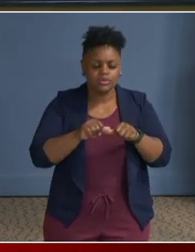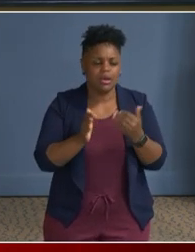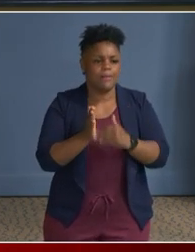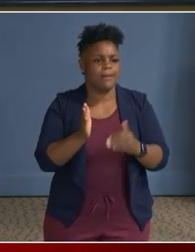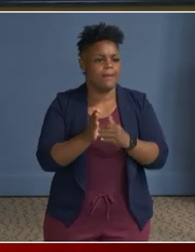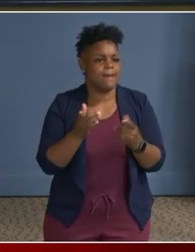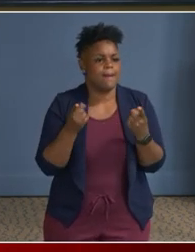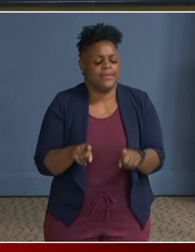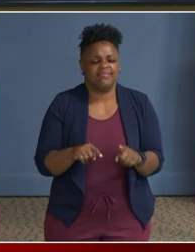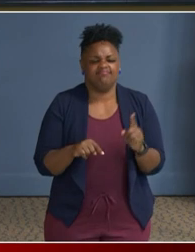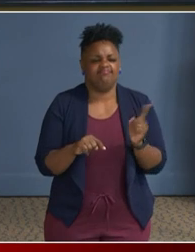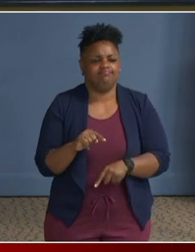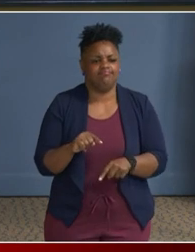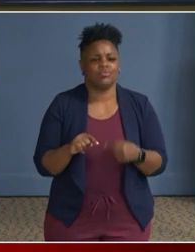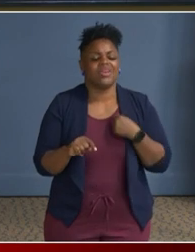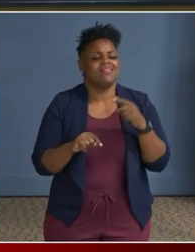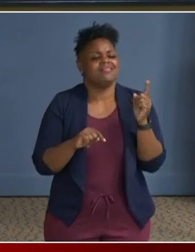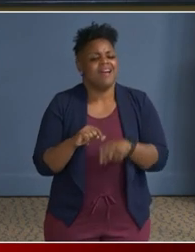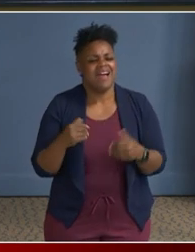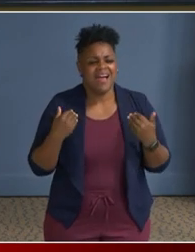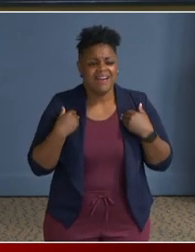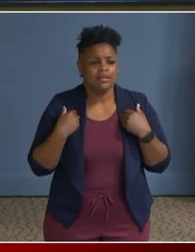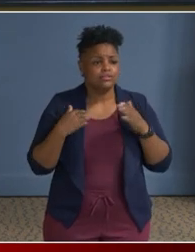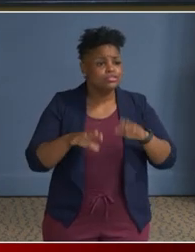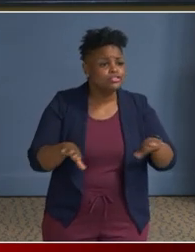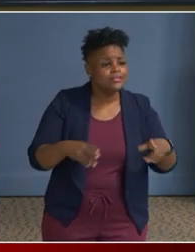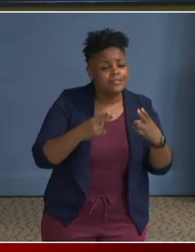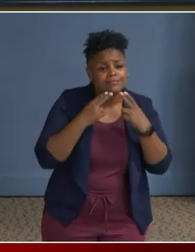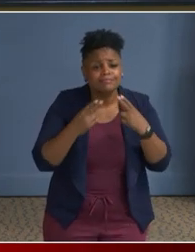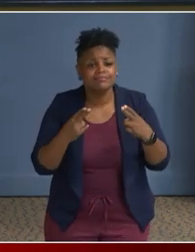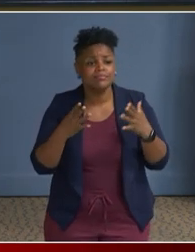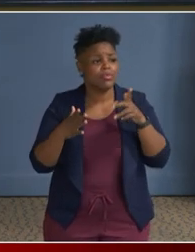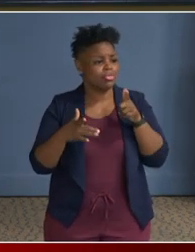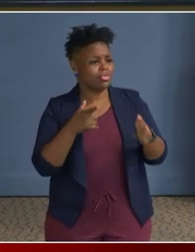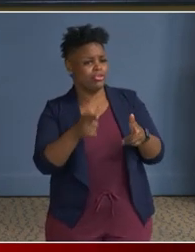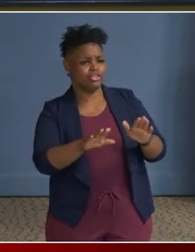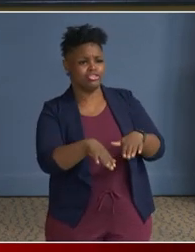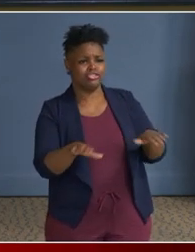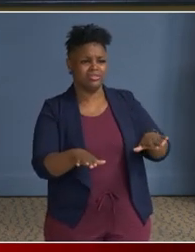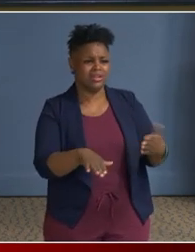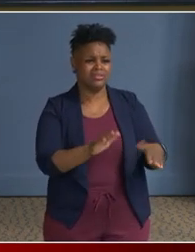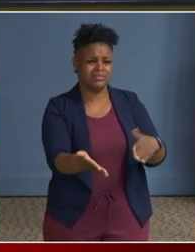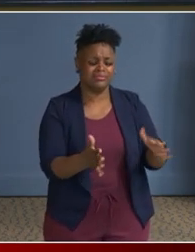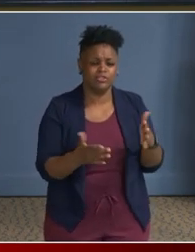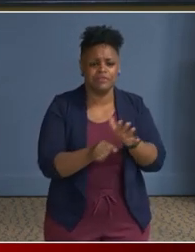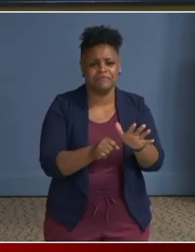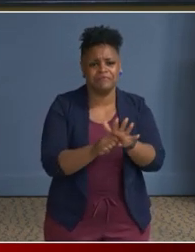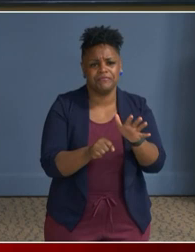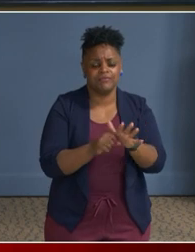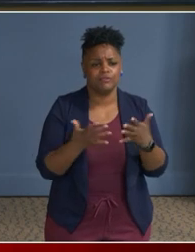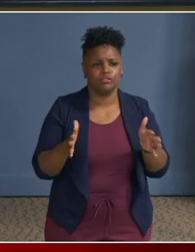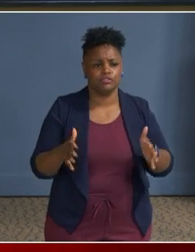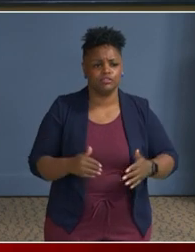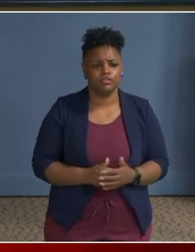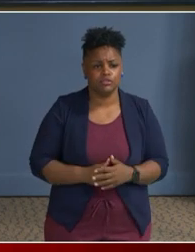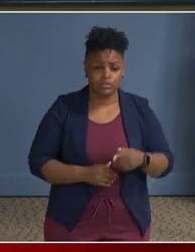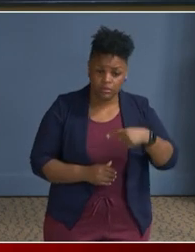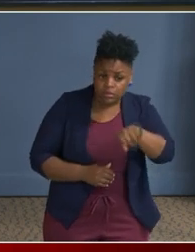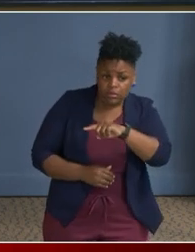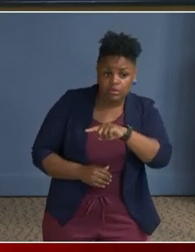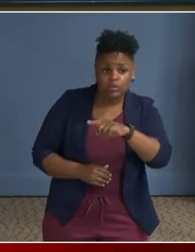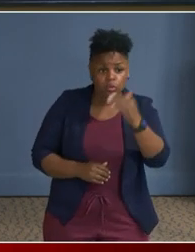children to senseless gun violence. I'm asking all who know anything